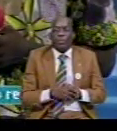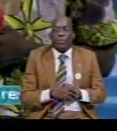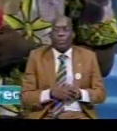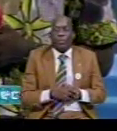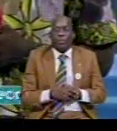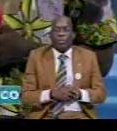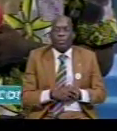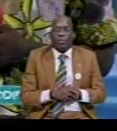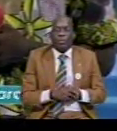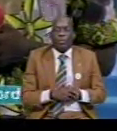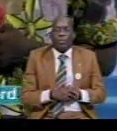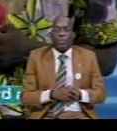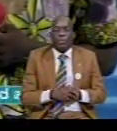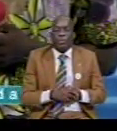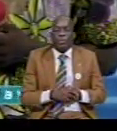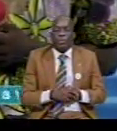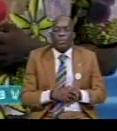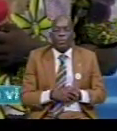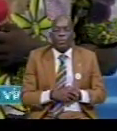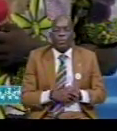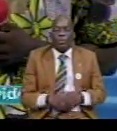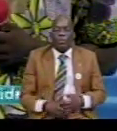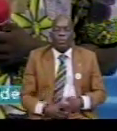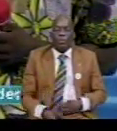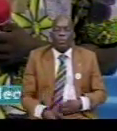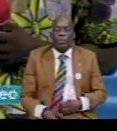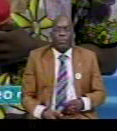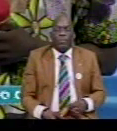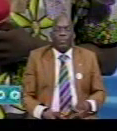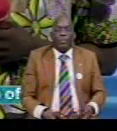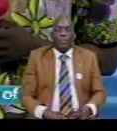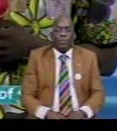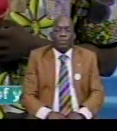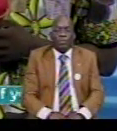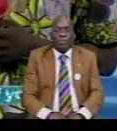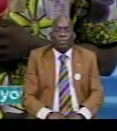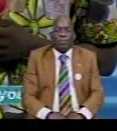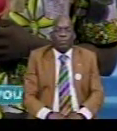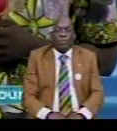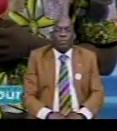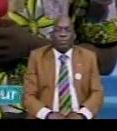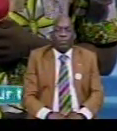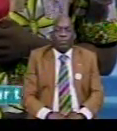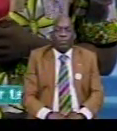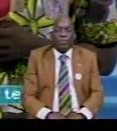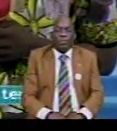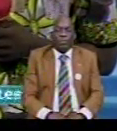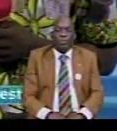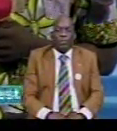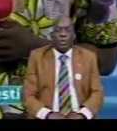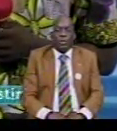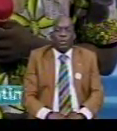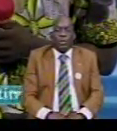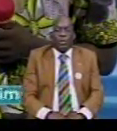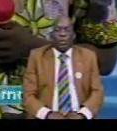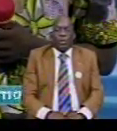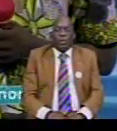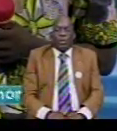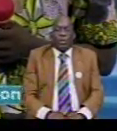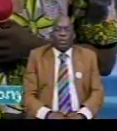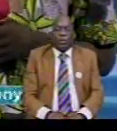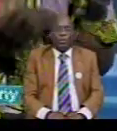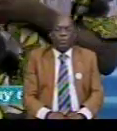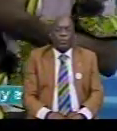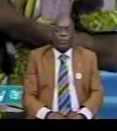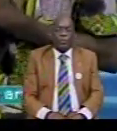coming to Bomasho. He is giving thanks to God that the Lord has saved him. The Lord has